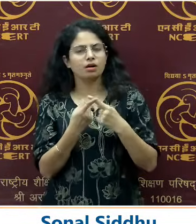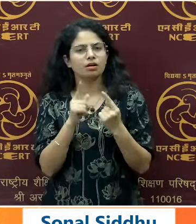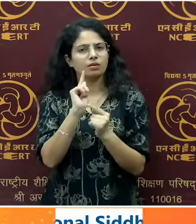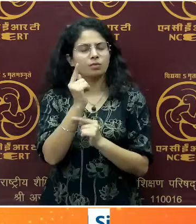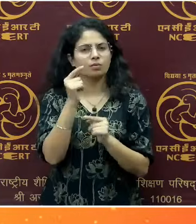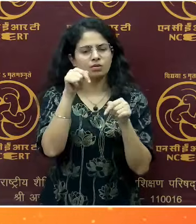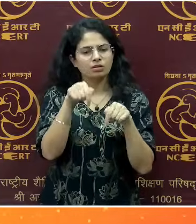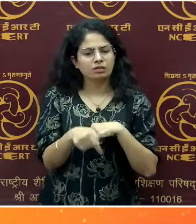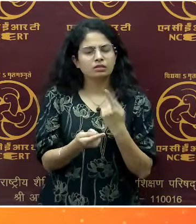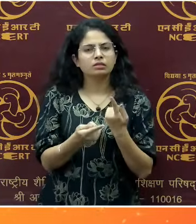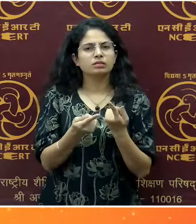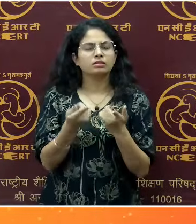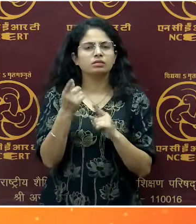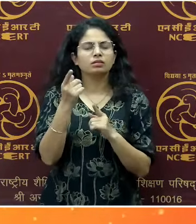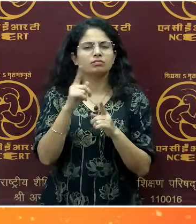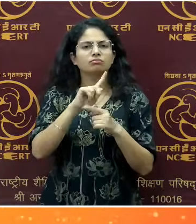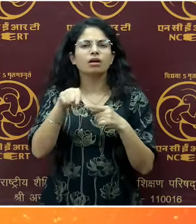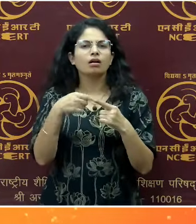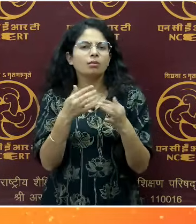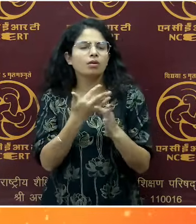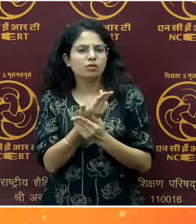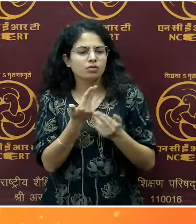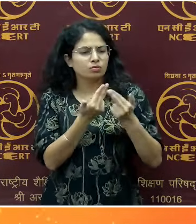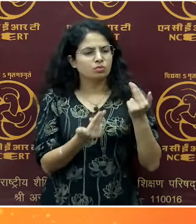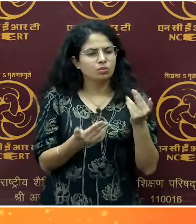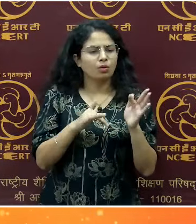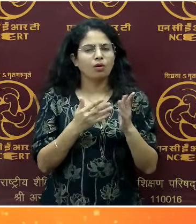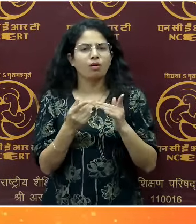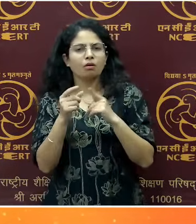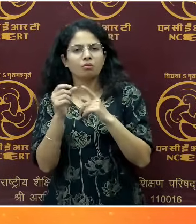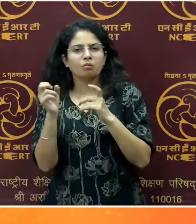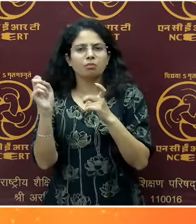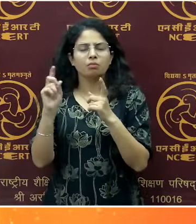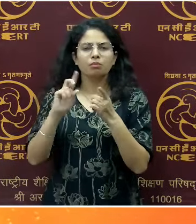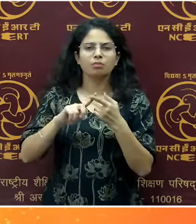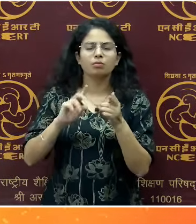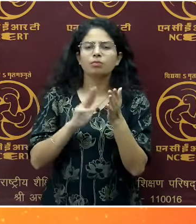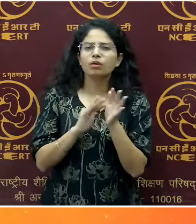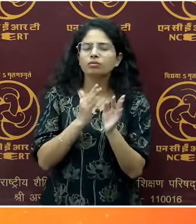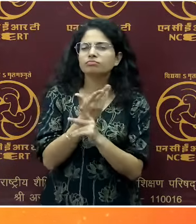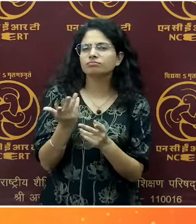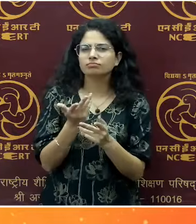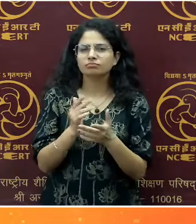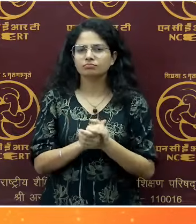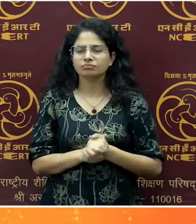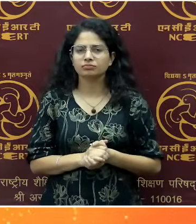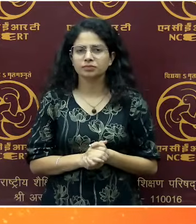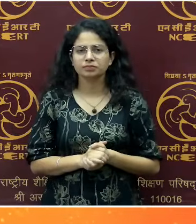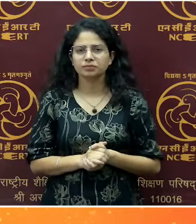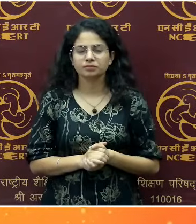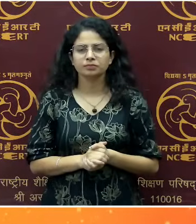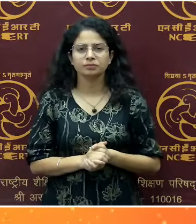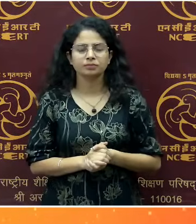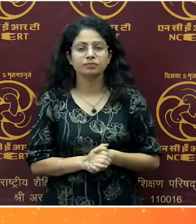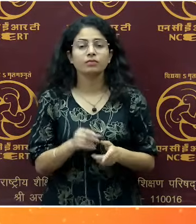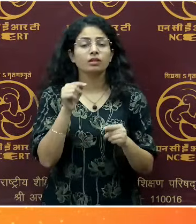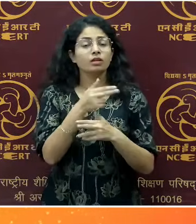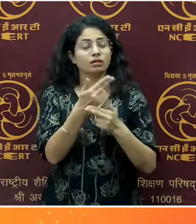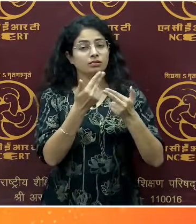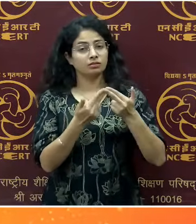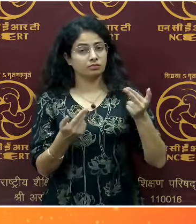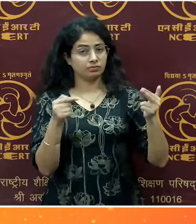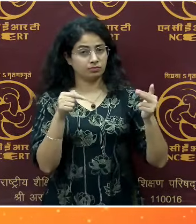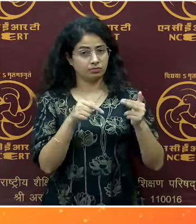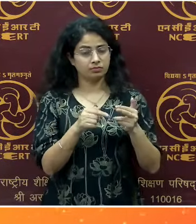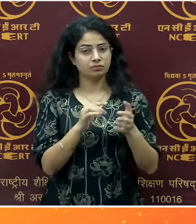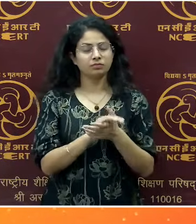this all about? Is it a poem or a story or fiction? What have you brought for us today? Yes, so Harpreet ma'am, it's a story. I have